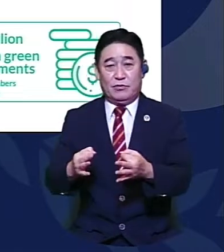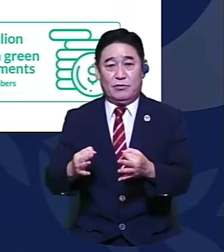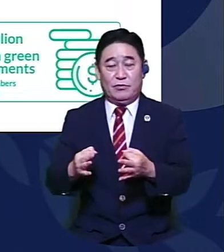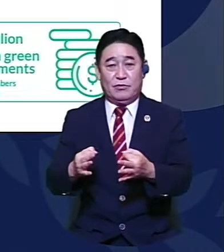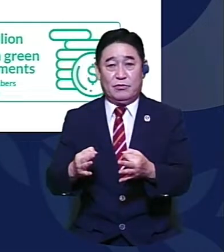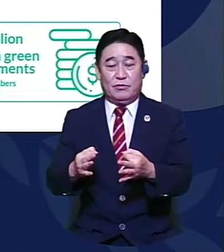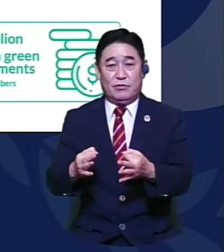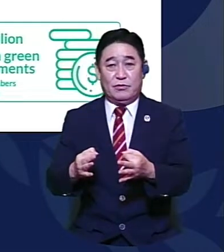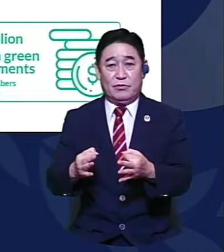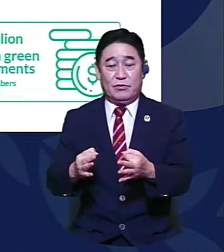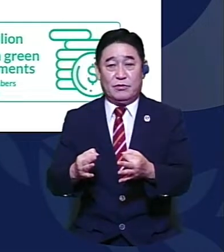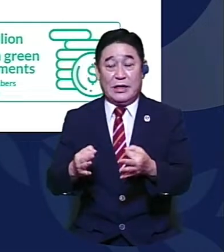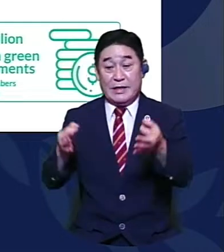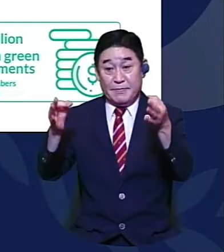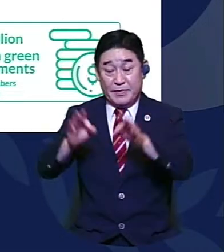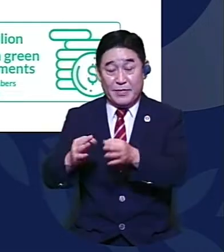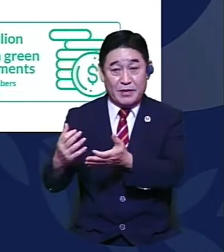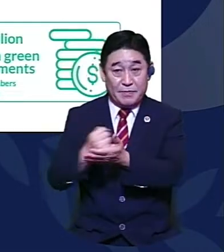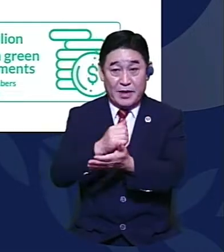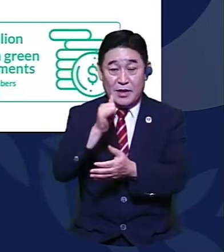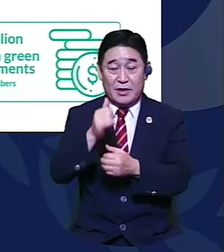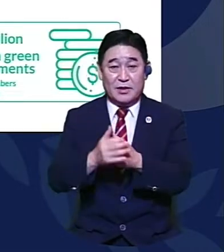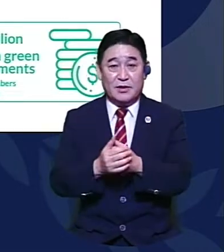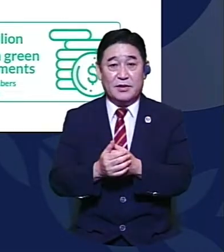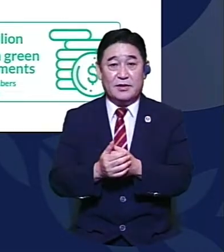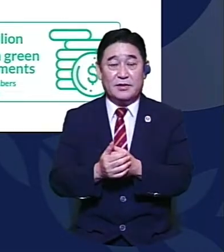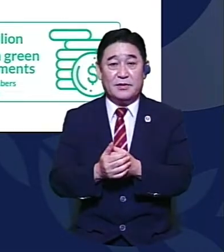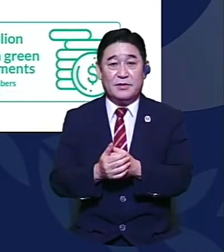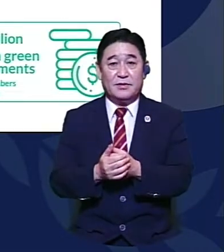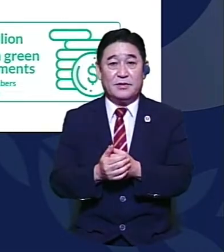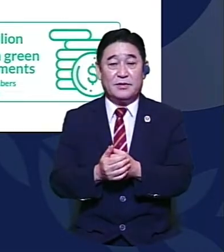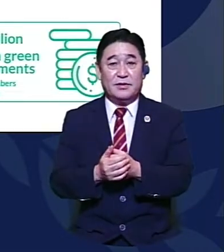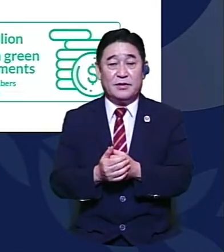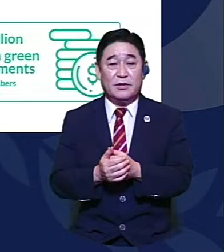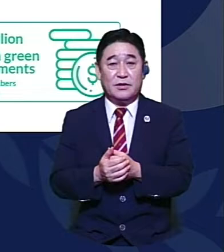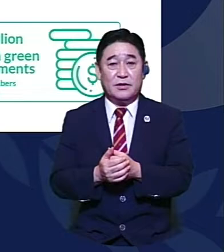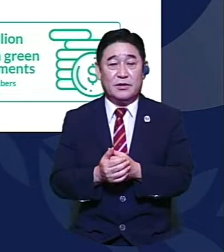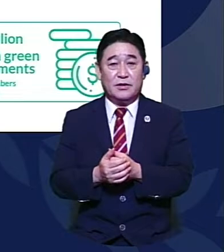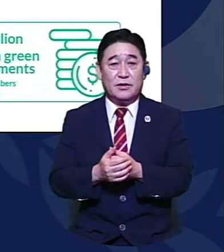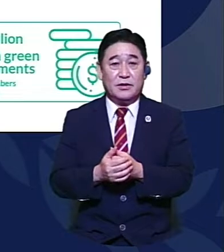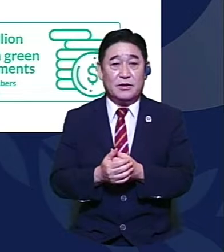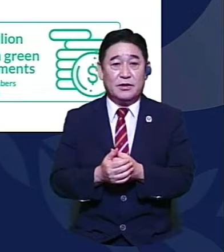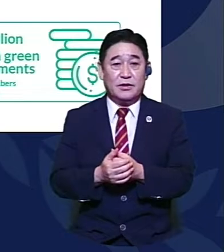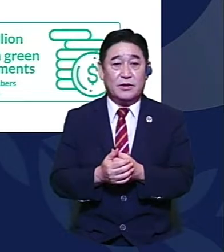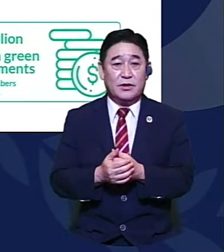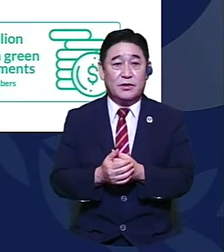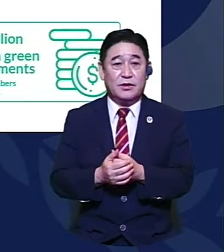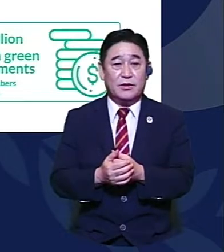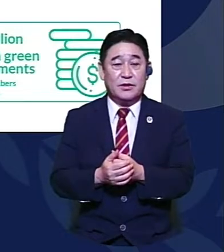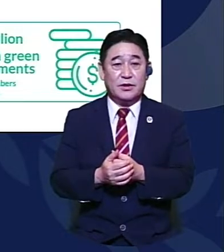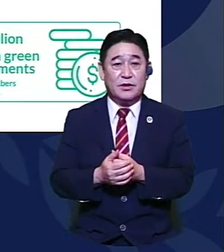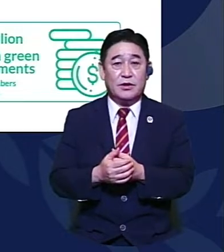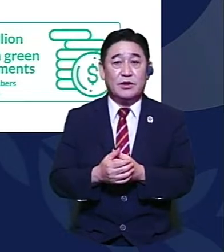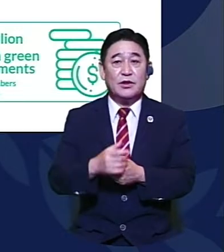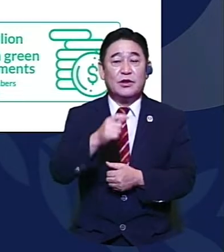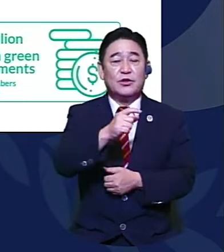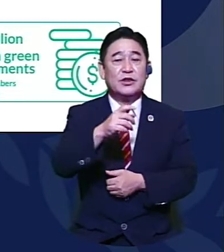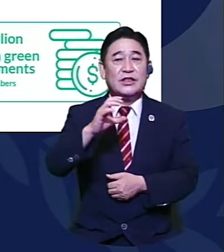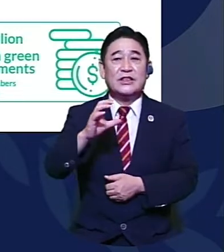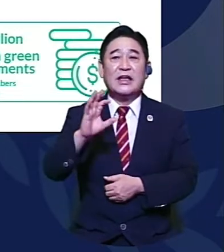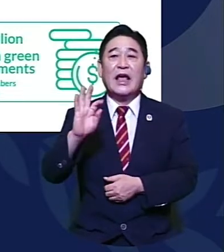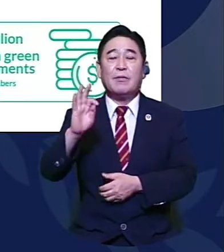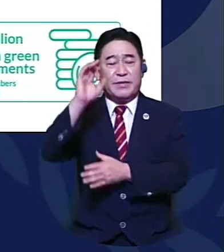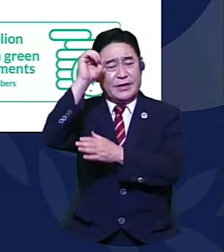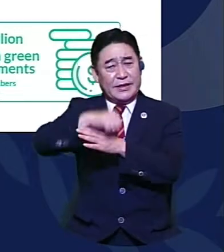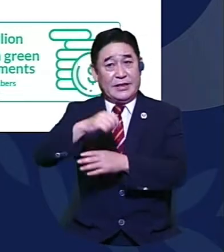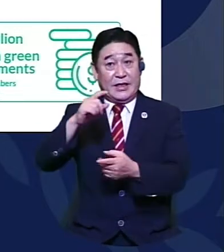sources like the Green Climate Fund, to which KOICA is now accredited. You'll hear more about that from Vice President Son